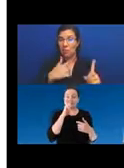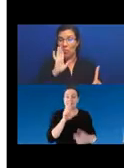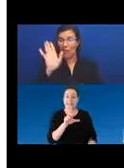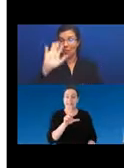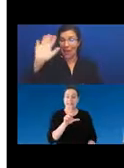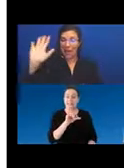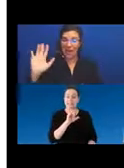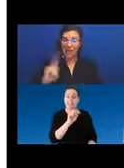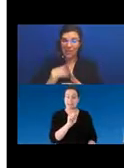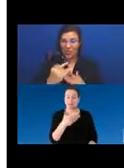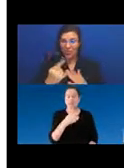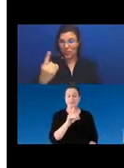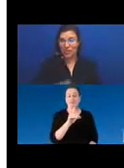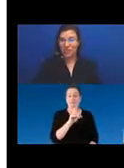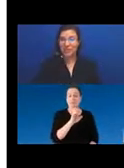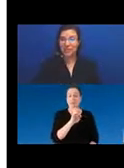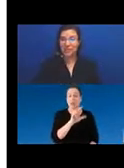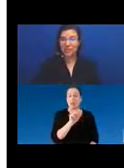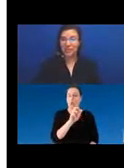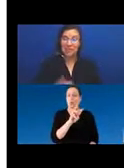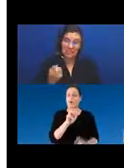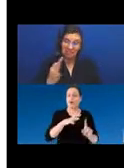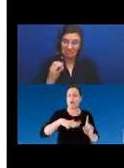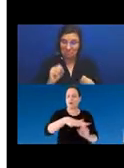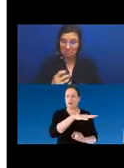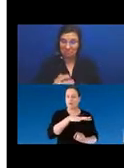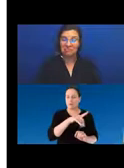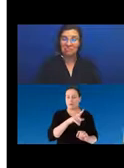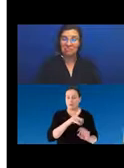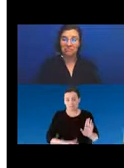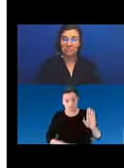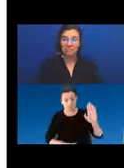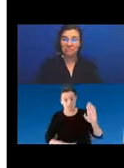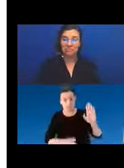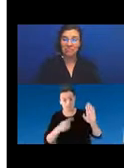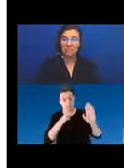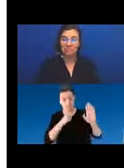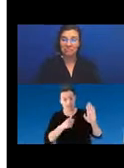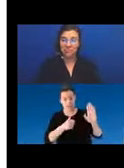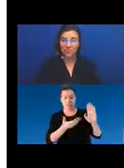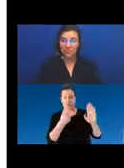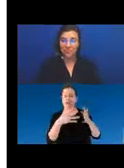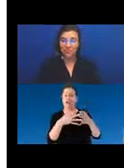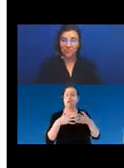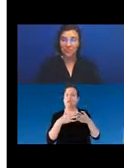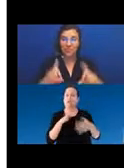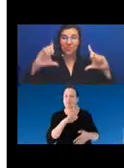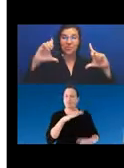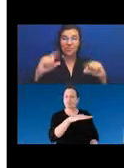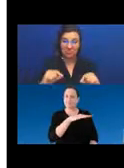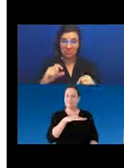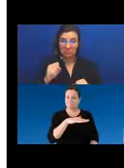everyone, if possible. Open your video,